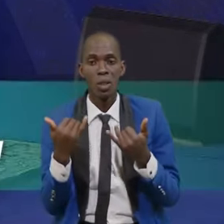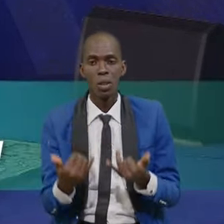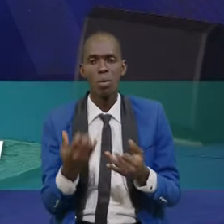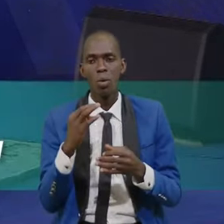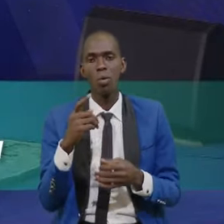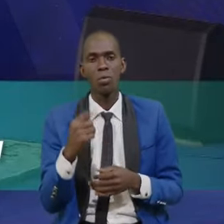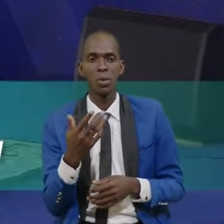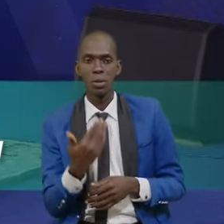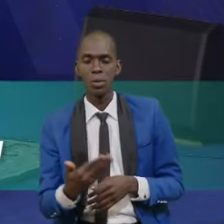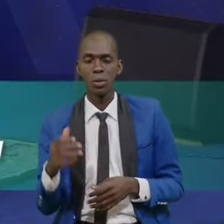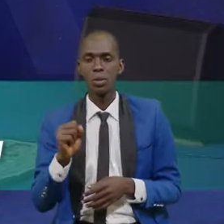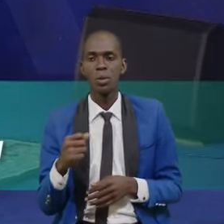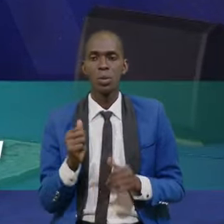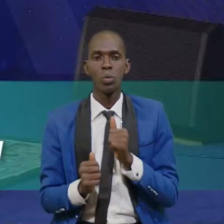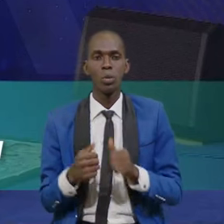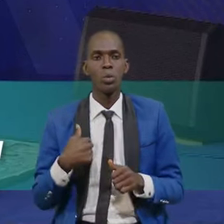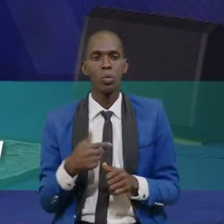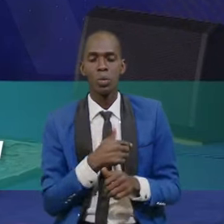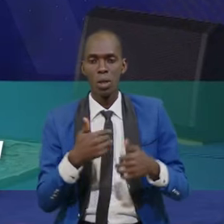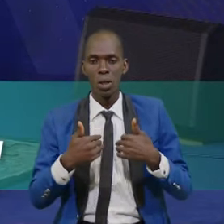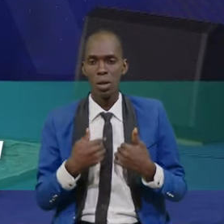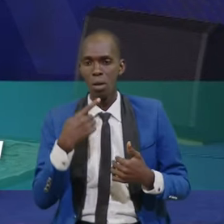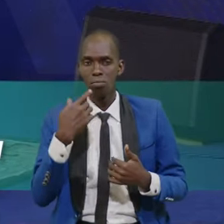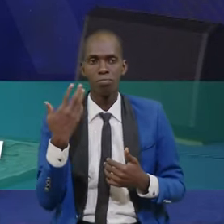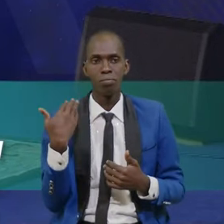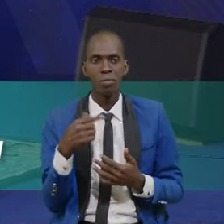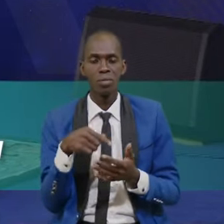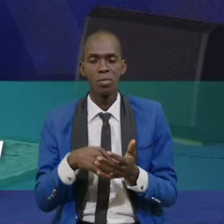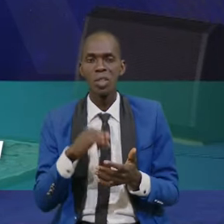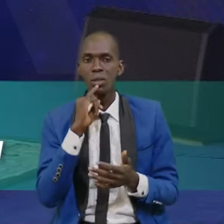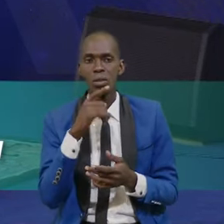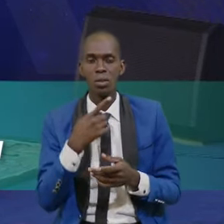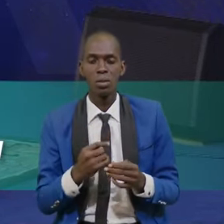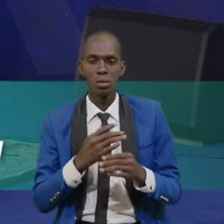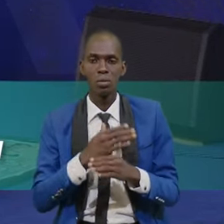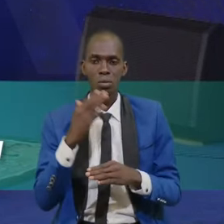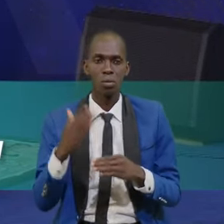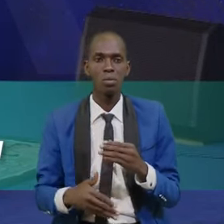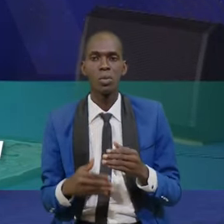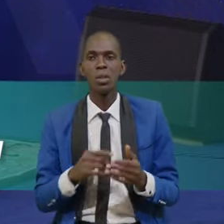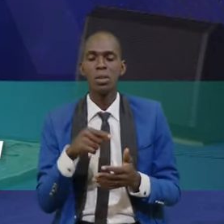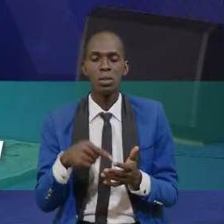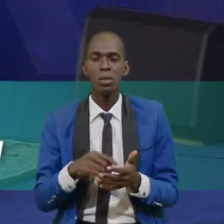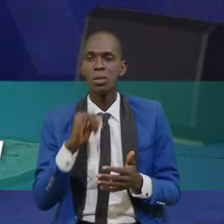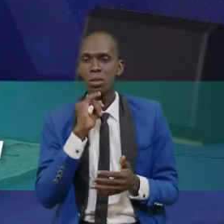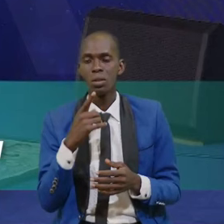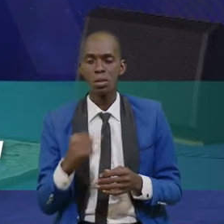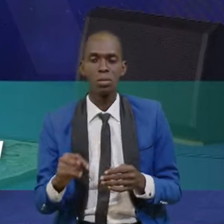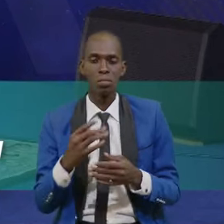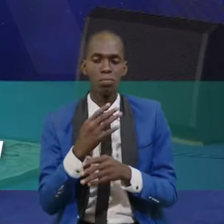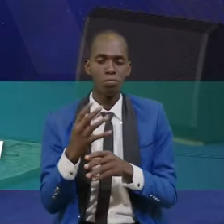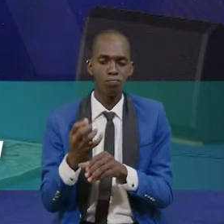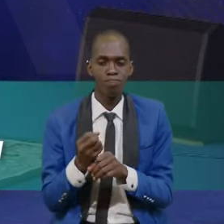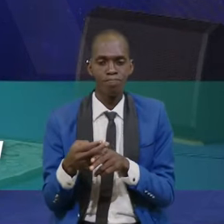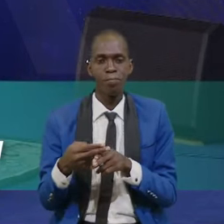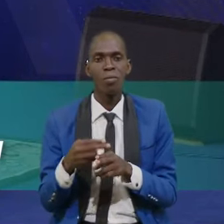things which we have spoken, this is the sum. This is the summary. And this